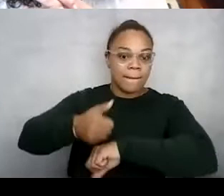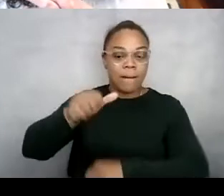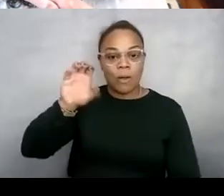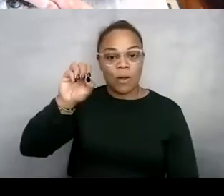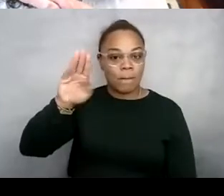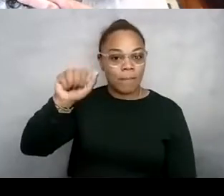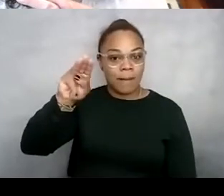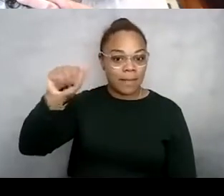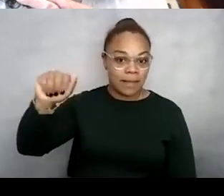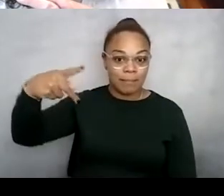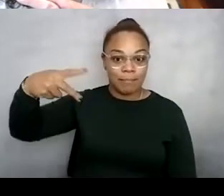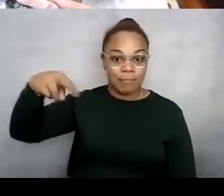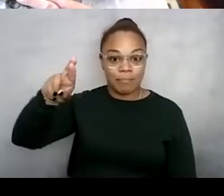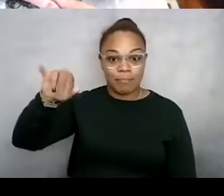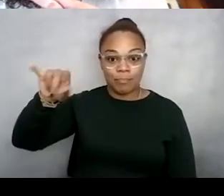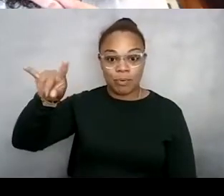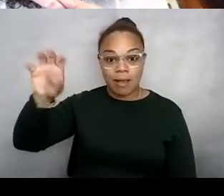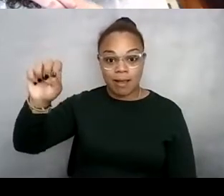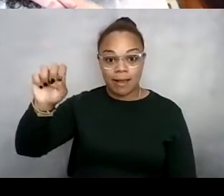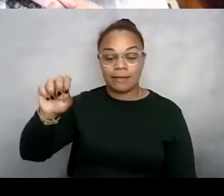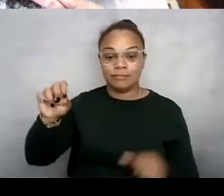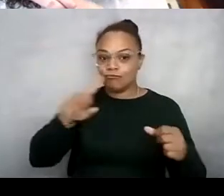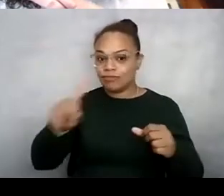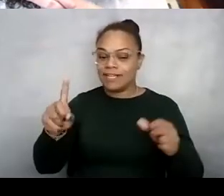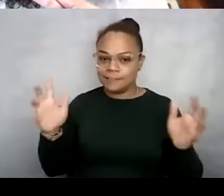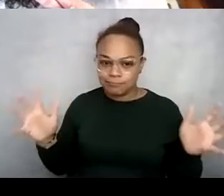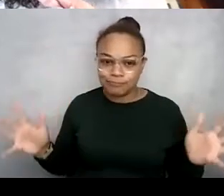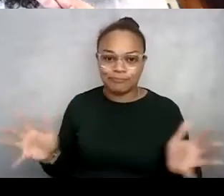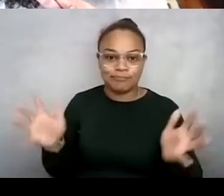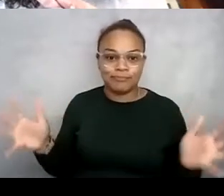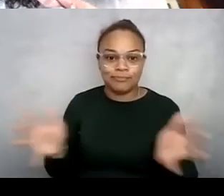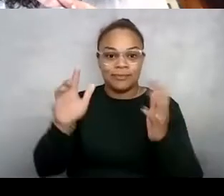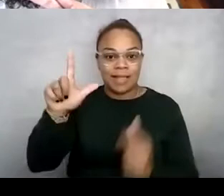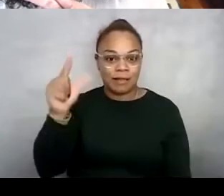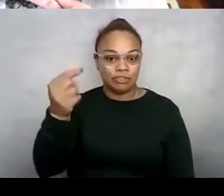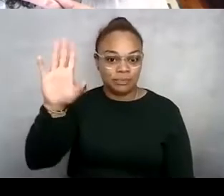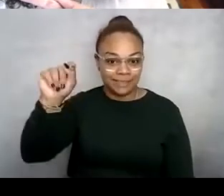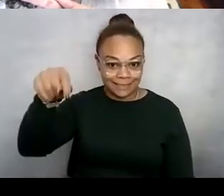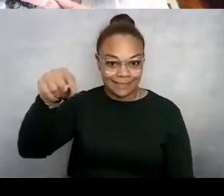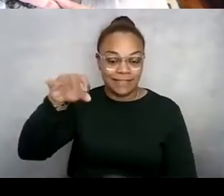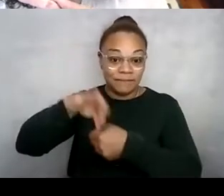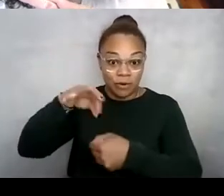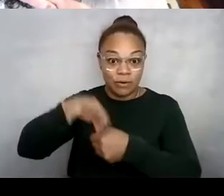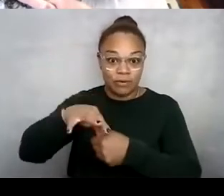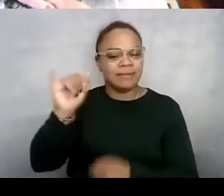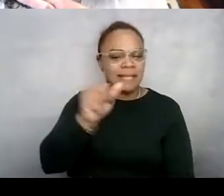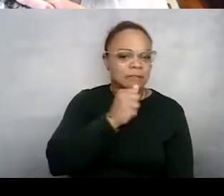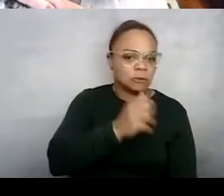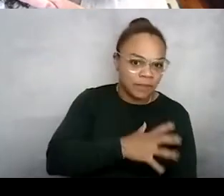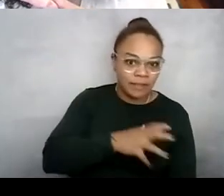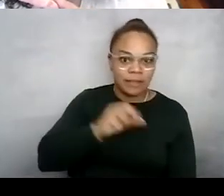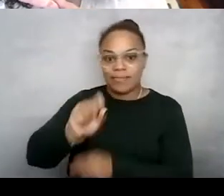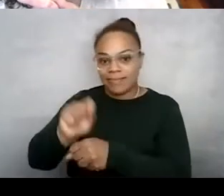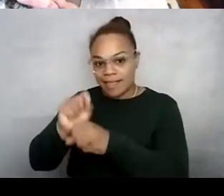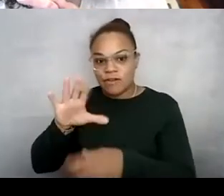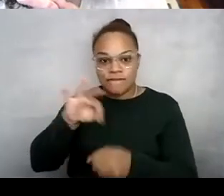in which he organized and mobilized the LGBT vote to get out the vote, like women's vote, labor vote. But then we have Biden-Harris,